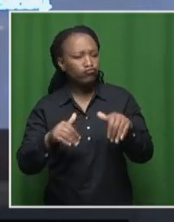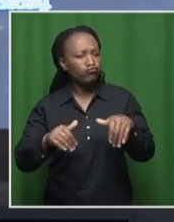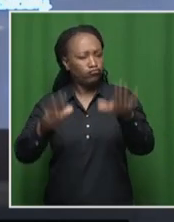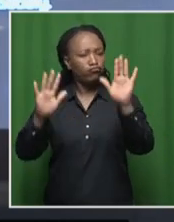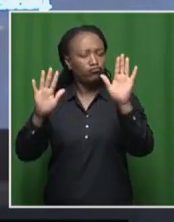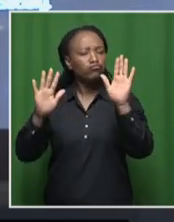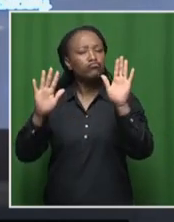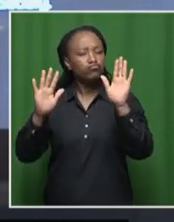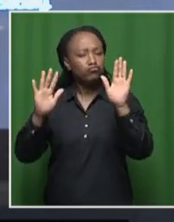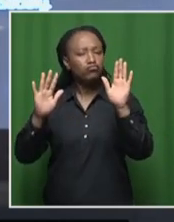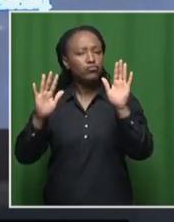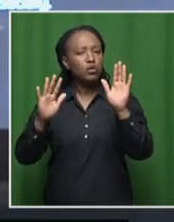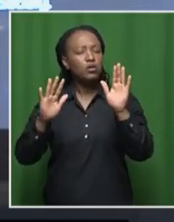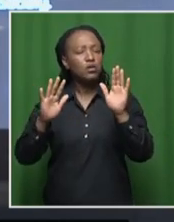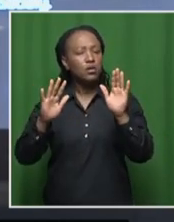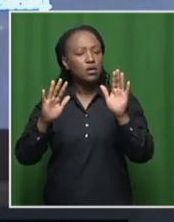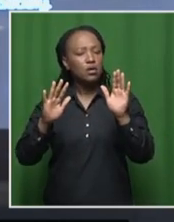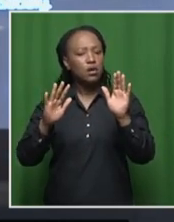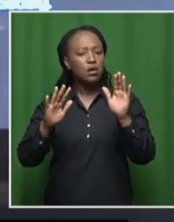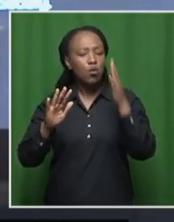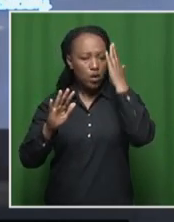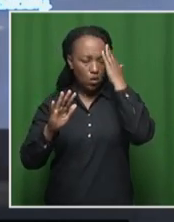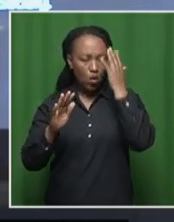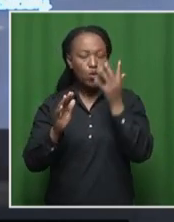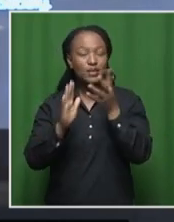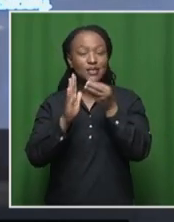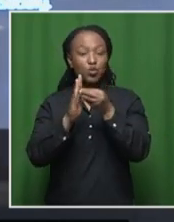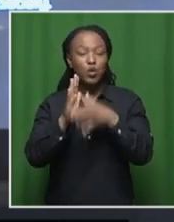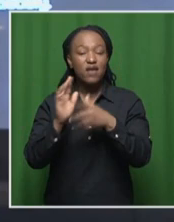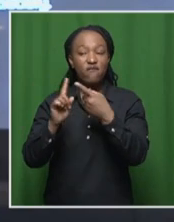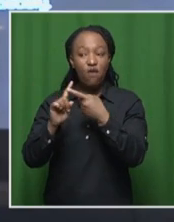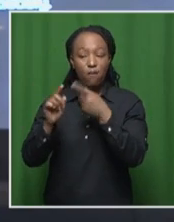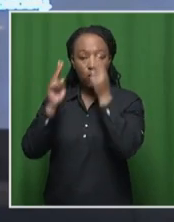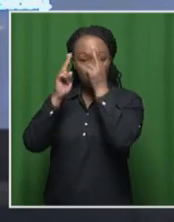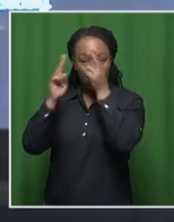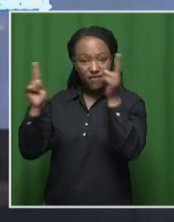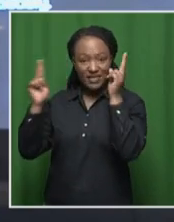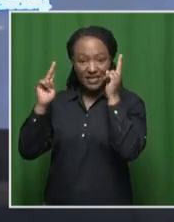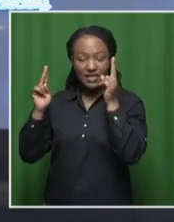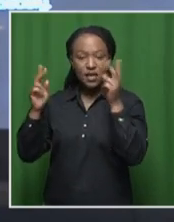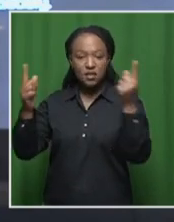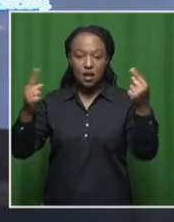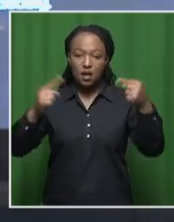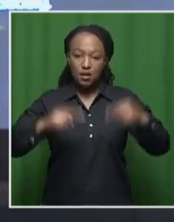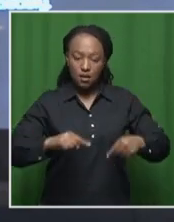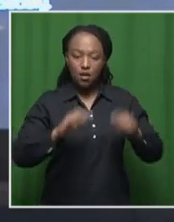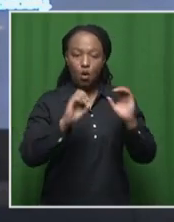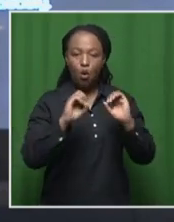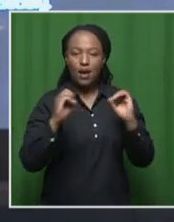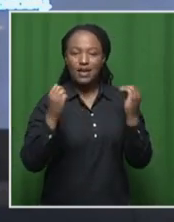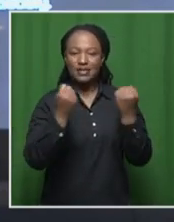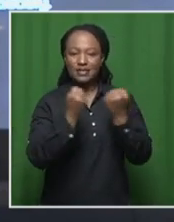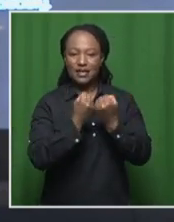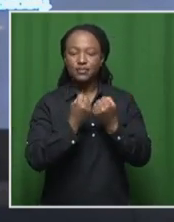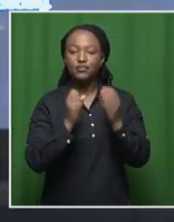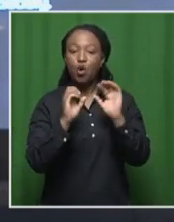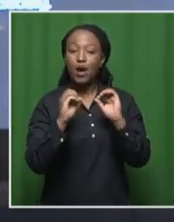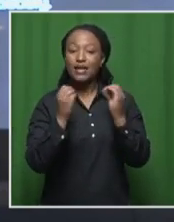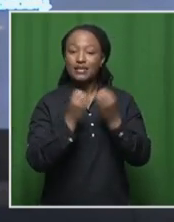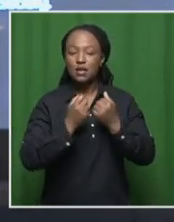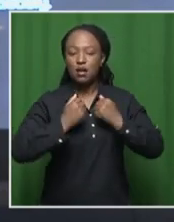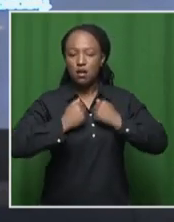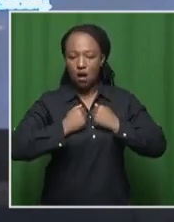And the pipeline is there. We've got a number of students who come out of university, come into our organization and be trained and do